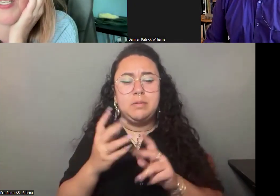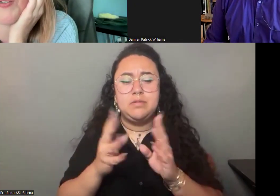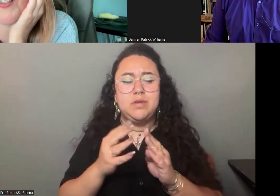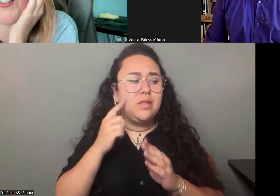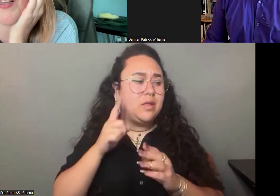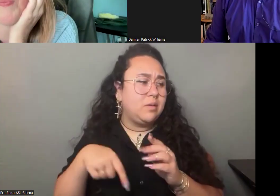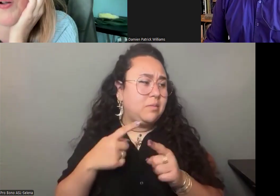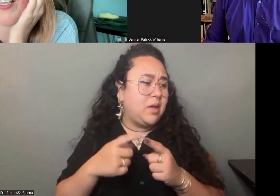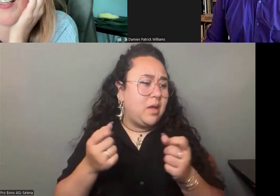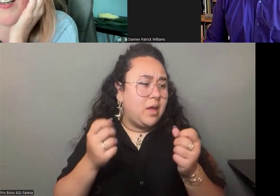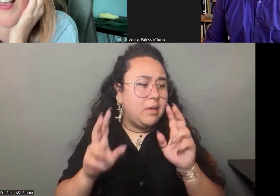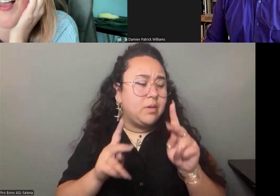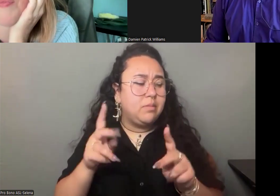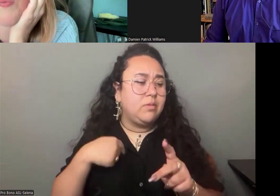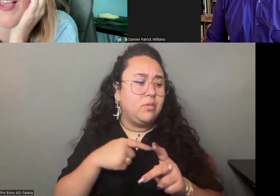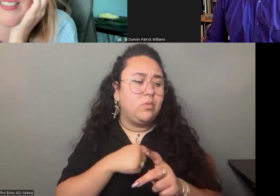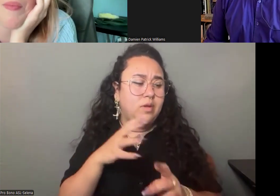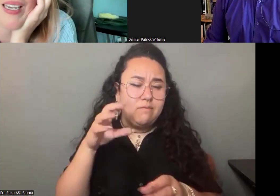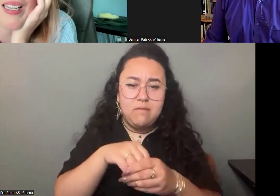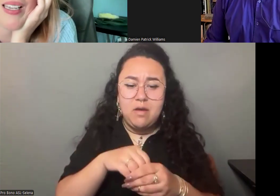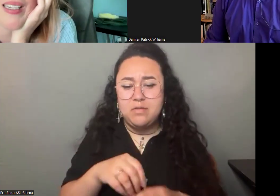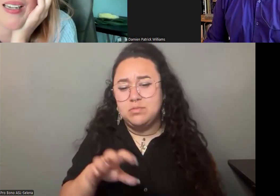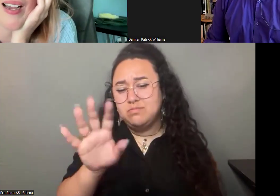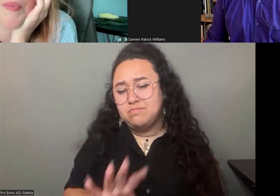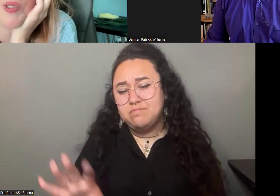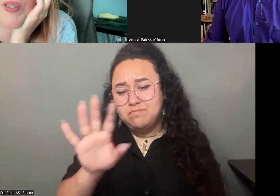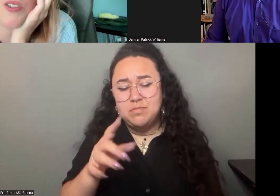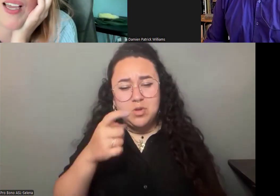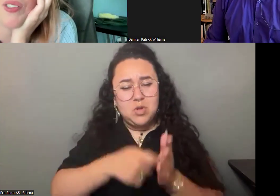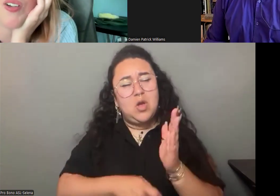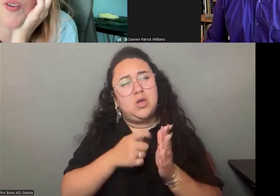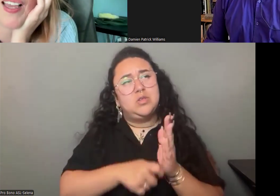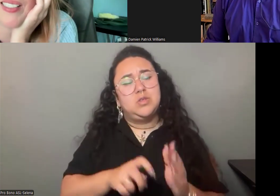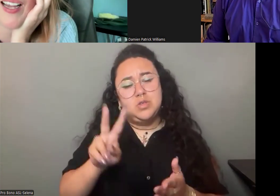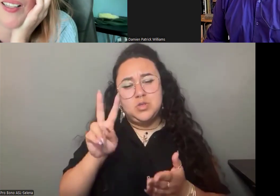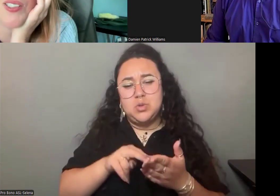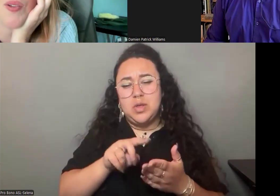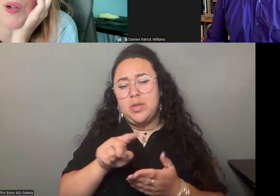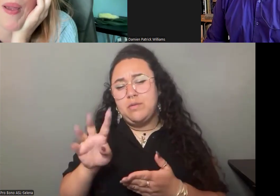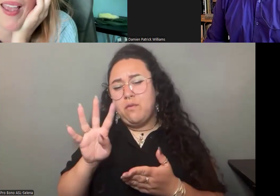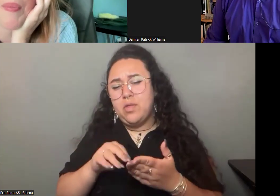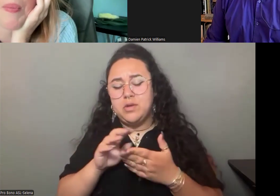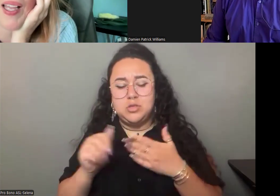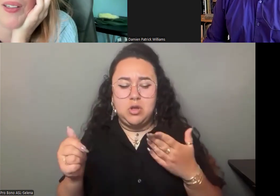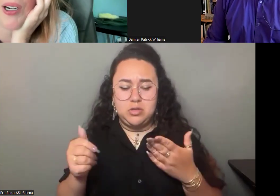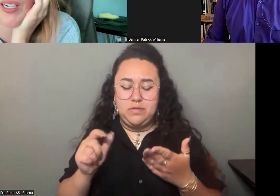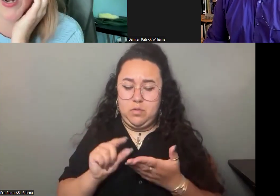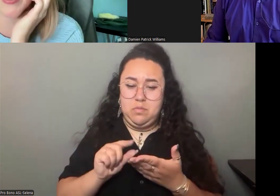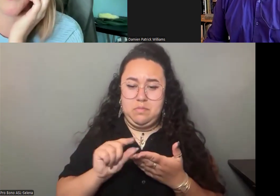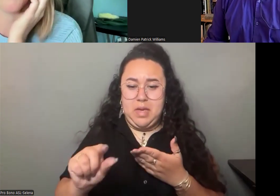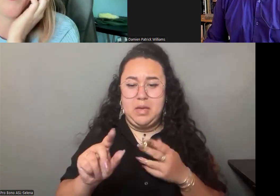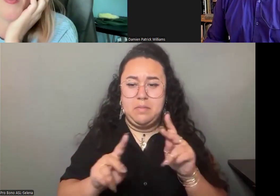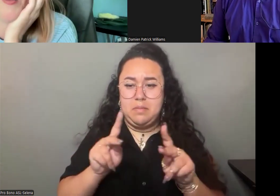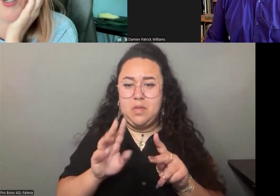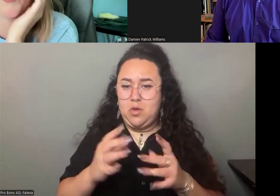of people that we put in, I mean, we estimated it between $2,000 and $4,000 if you were to pay people at their current